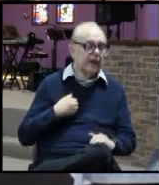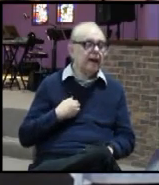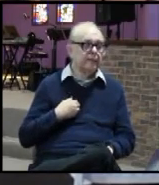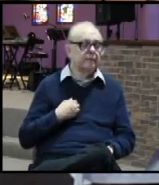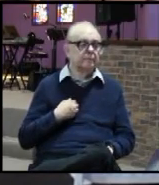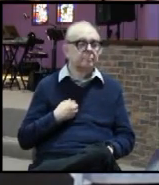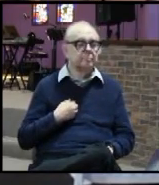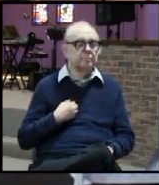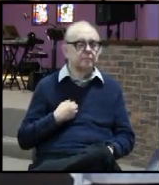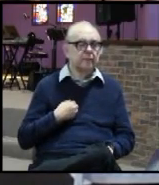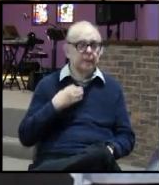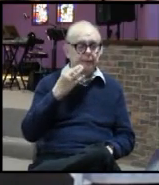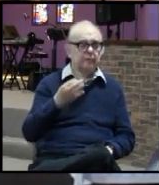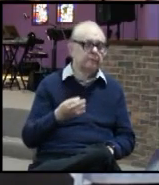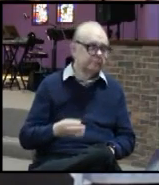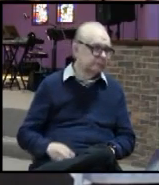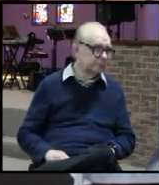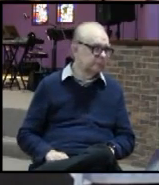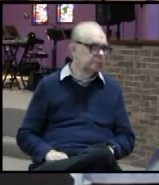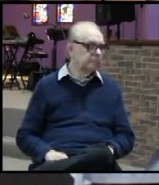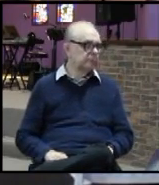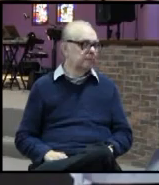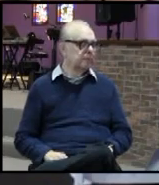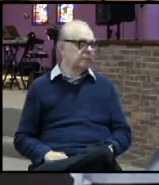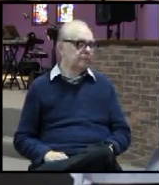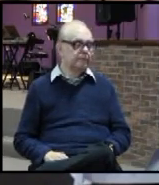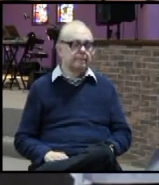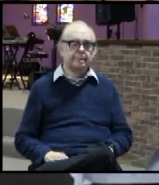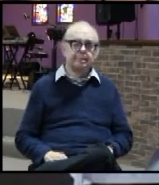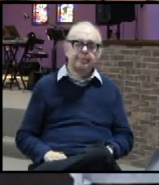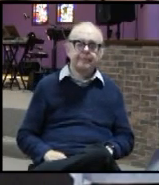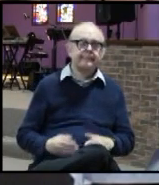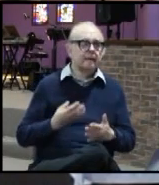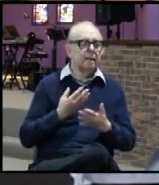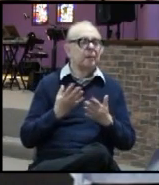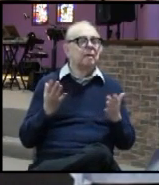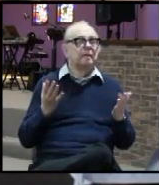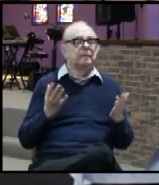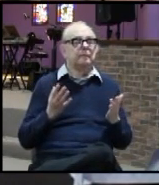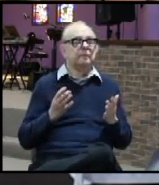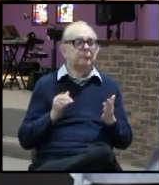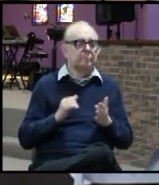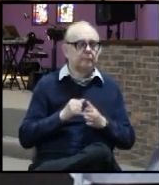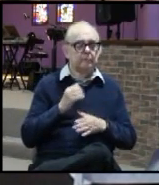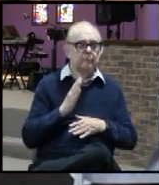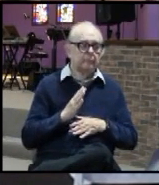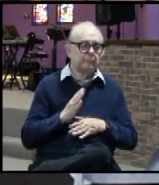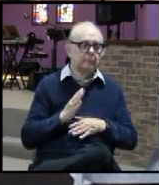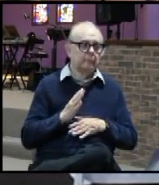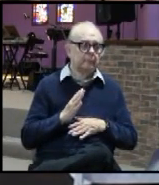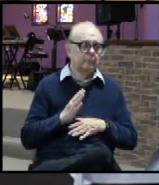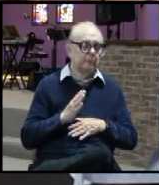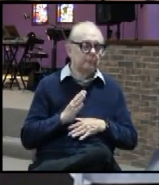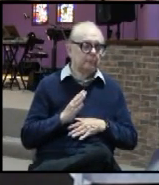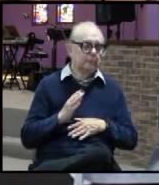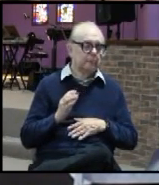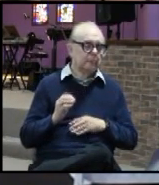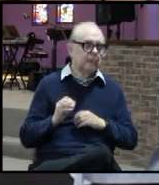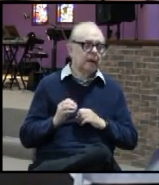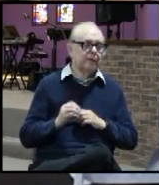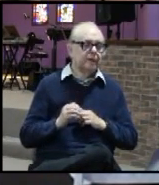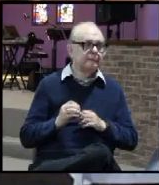keep telling everybody, and I don't like to use this terminology, but this is the best thing I can do. That is, God has got a clearance sale going on in